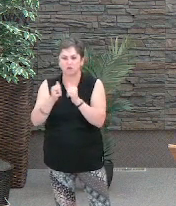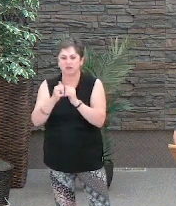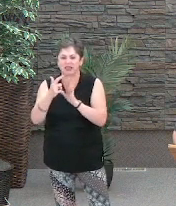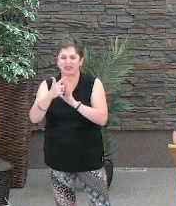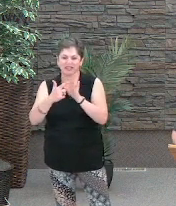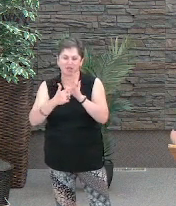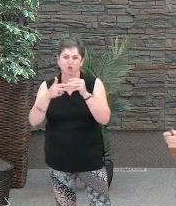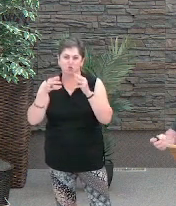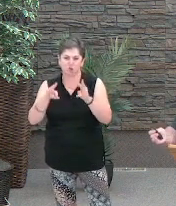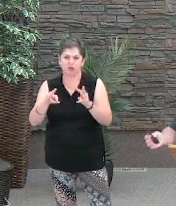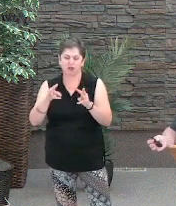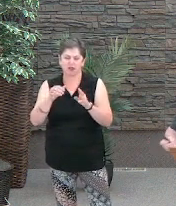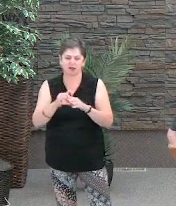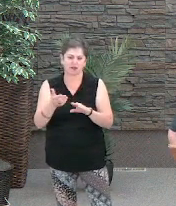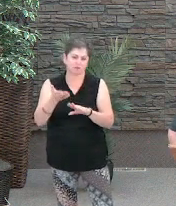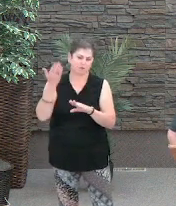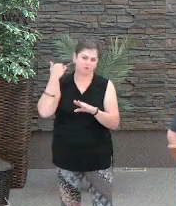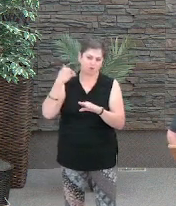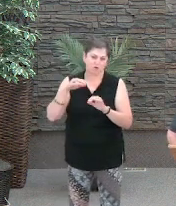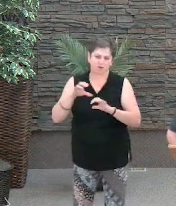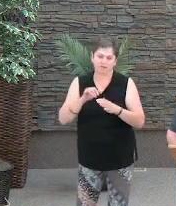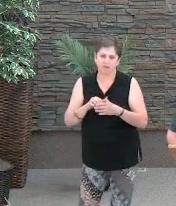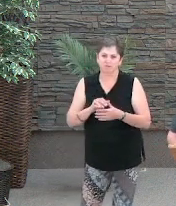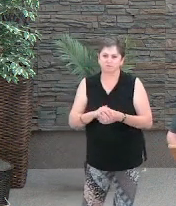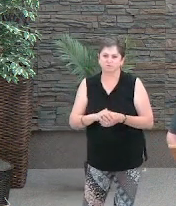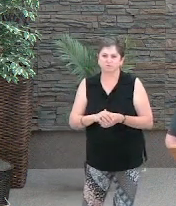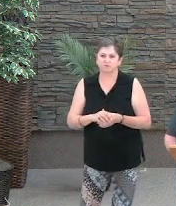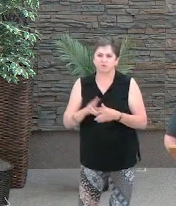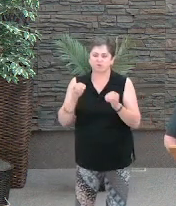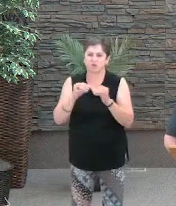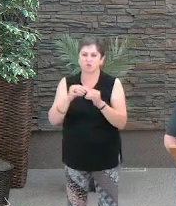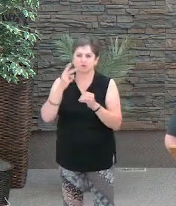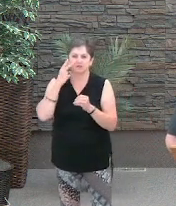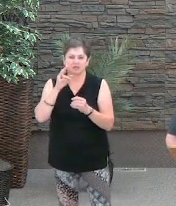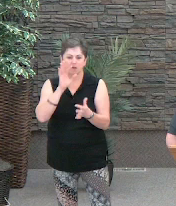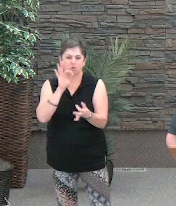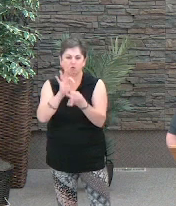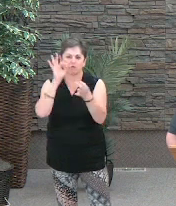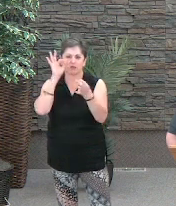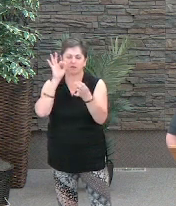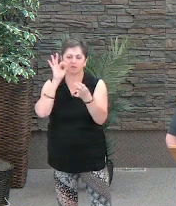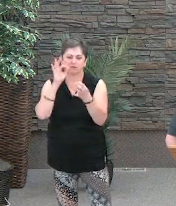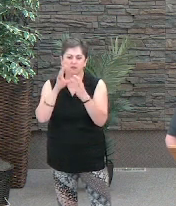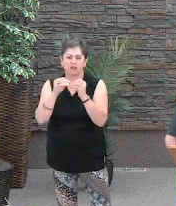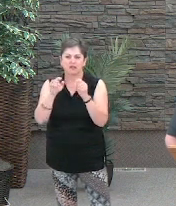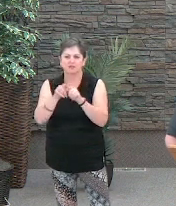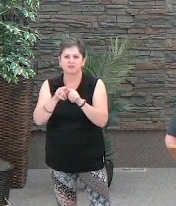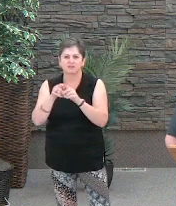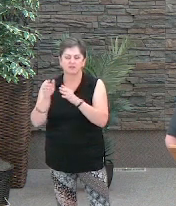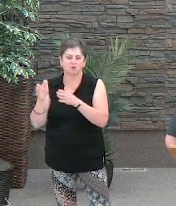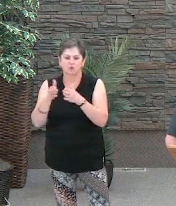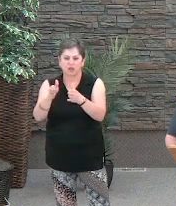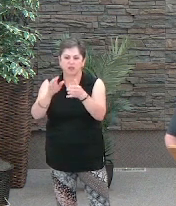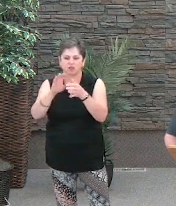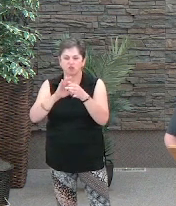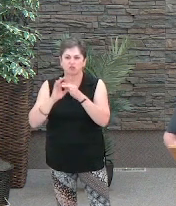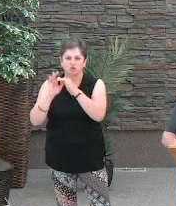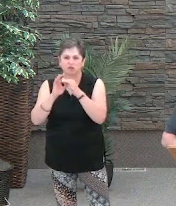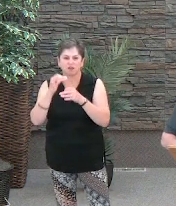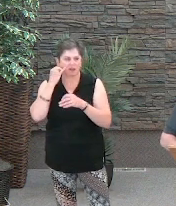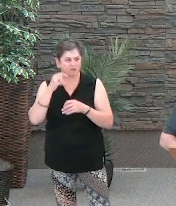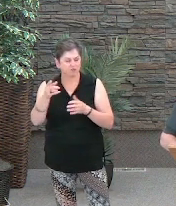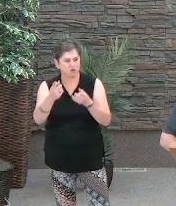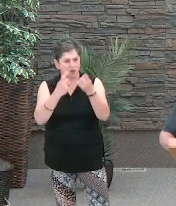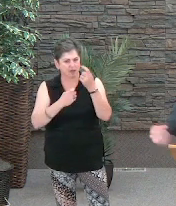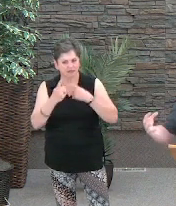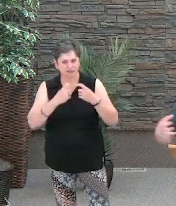legalistically like this generation did. We no longer see perfect conformity as the path to unity. If you